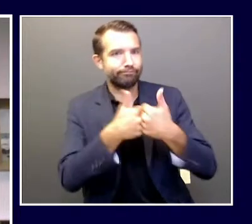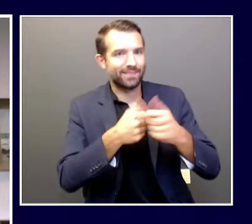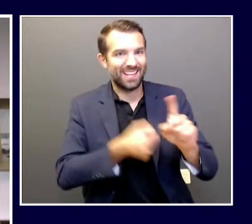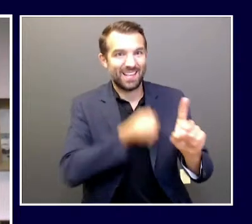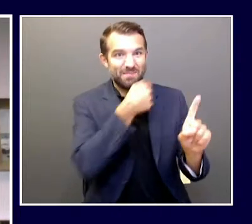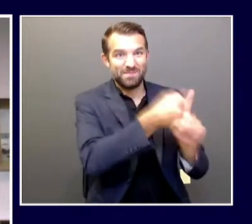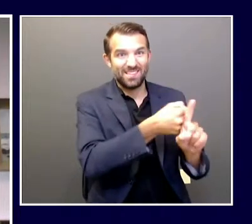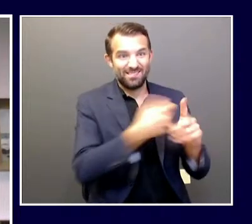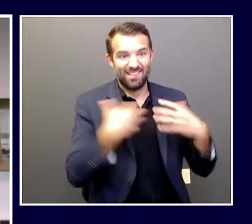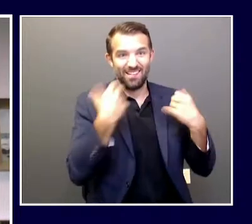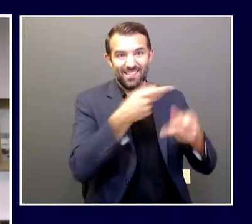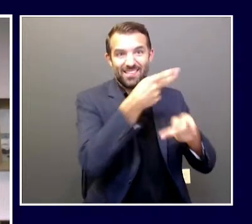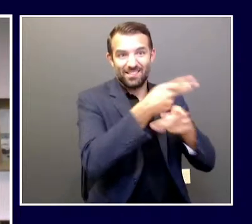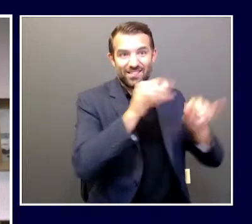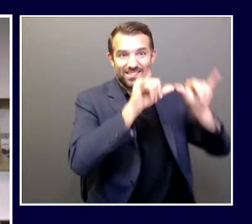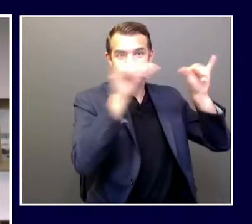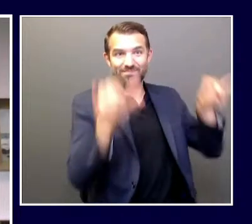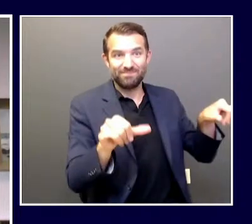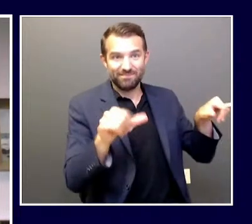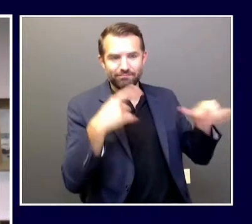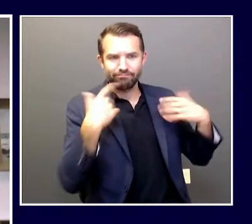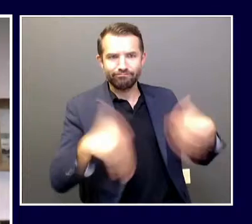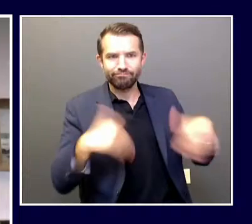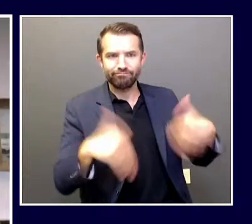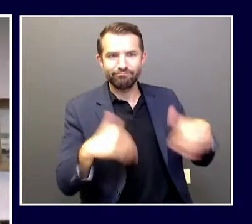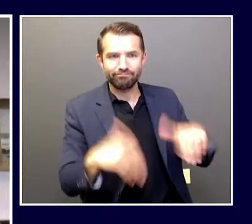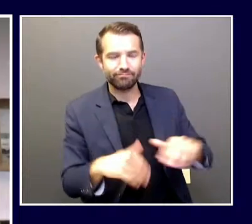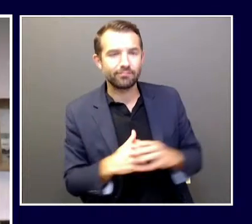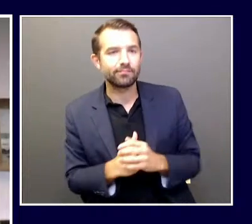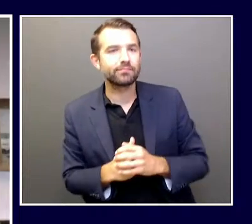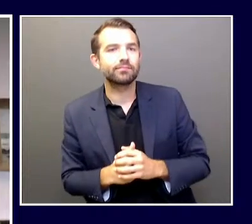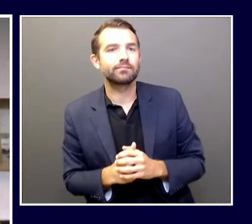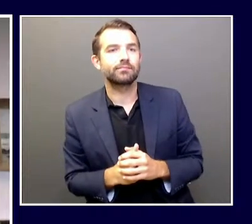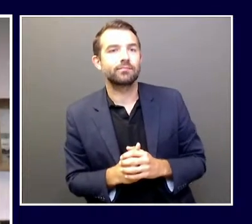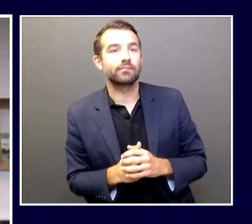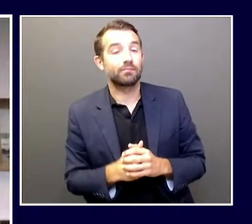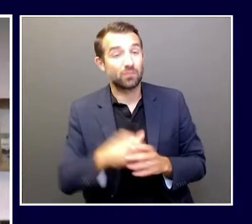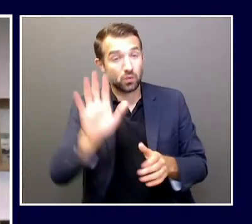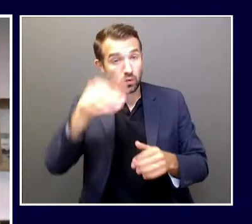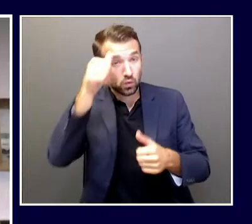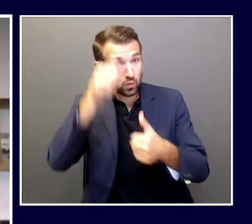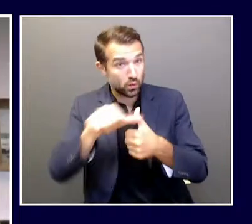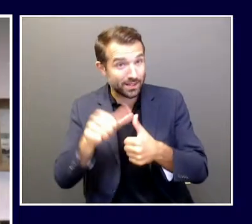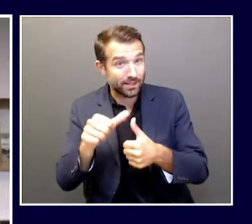reminder that our healthcare colleagues care for more than just COVID.